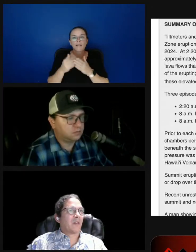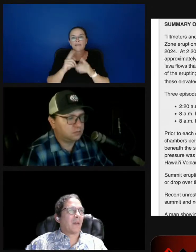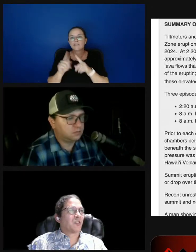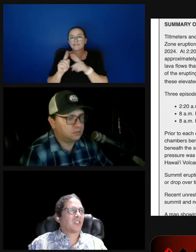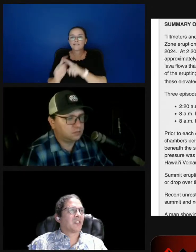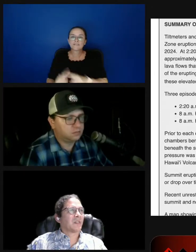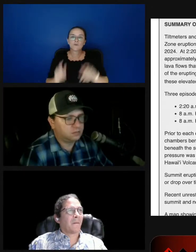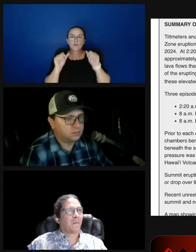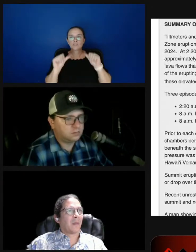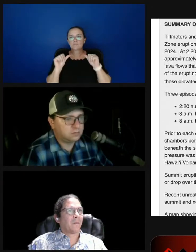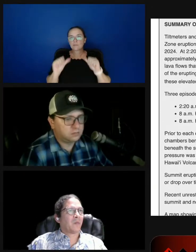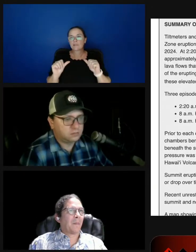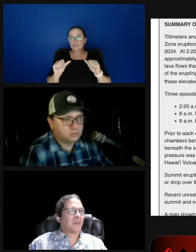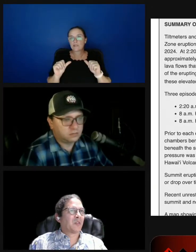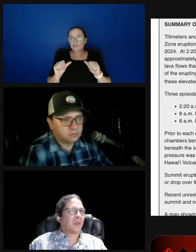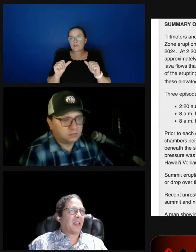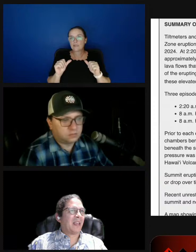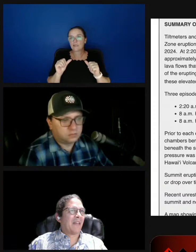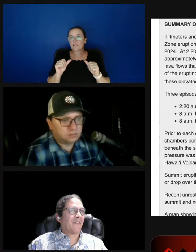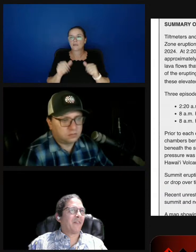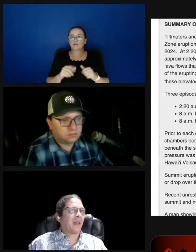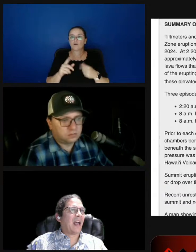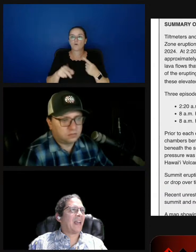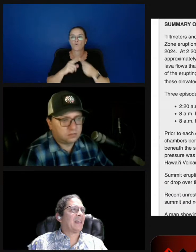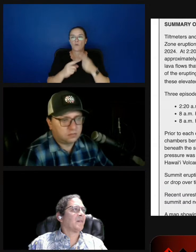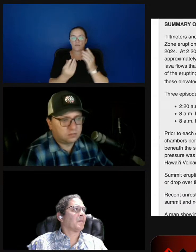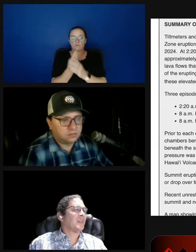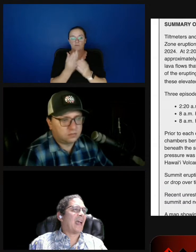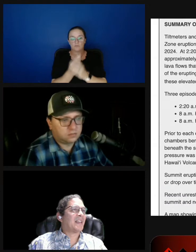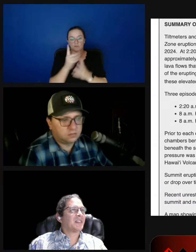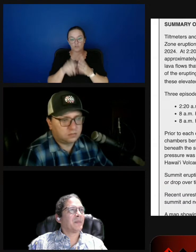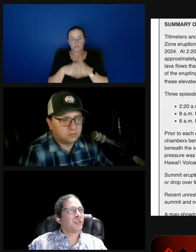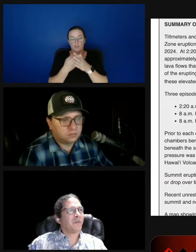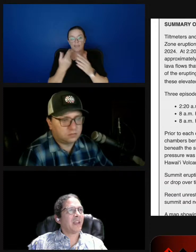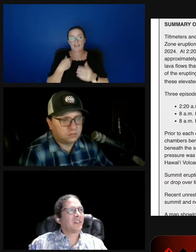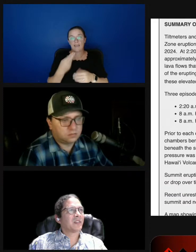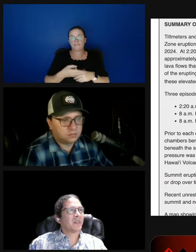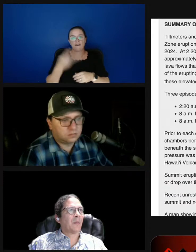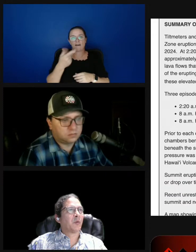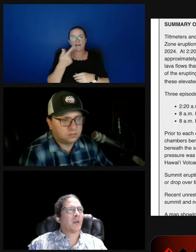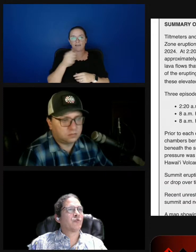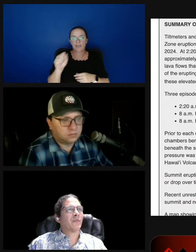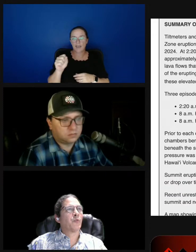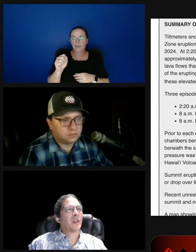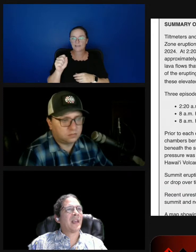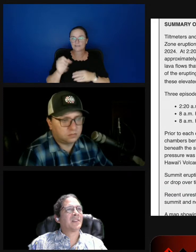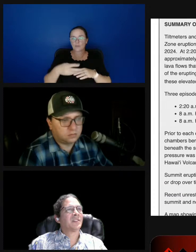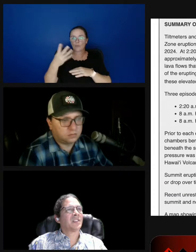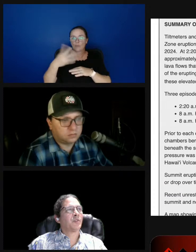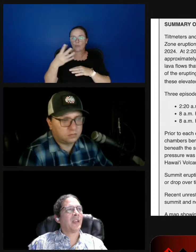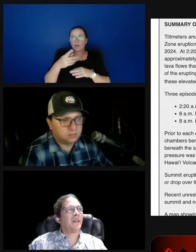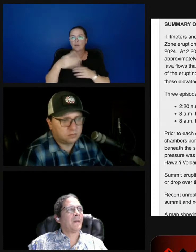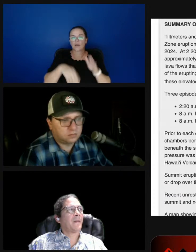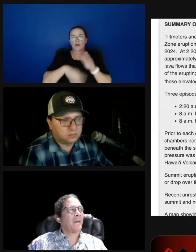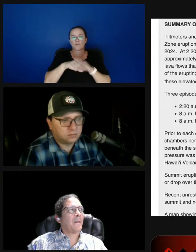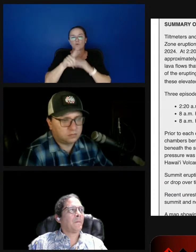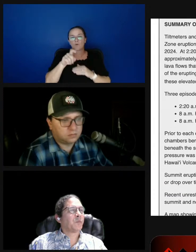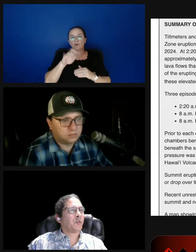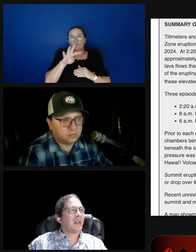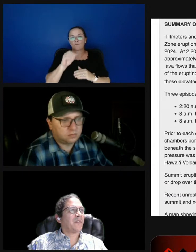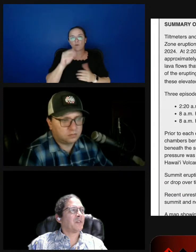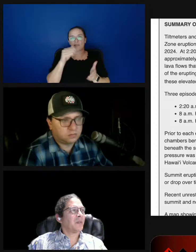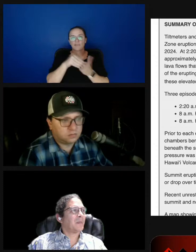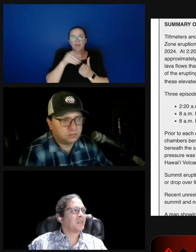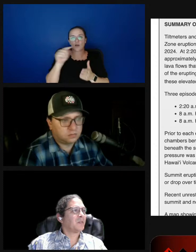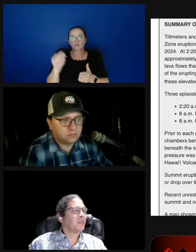possibilities that when eruptions episodes begin, they have very high gas emission rates, up to 140,000 tons per day